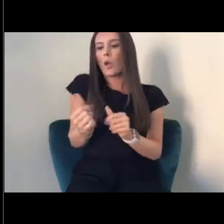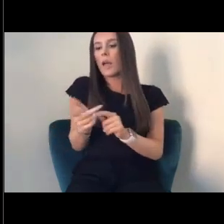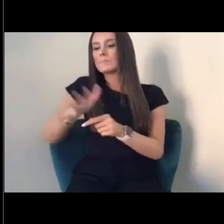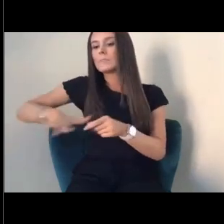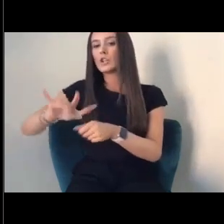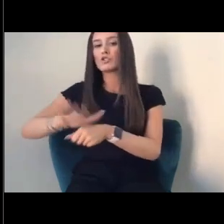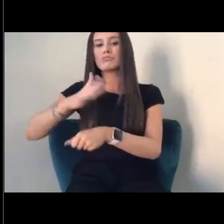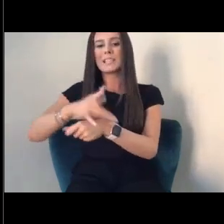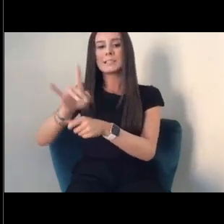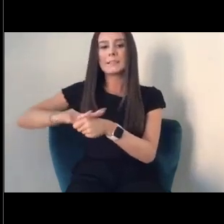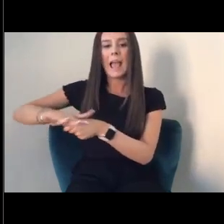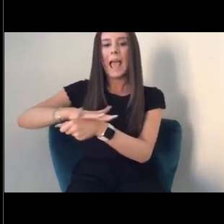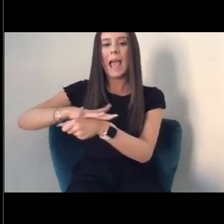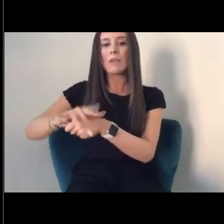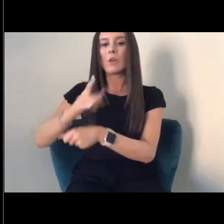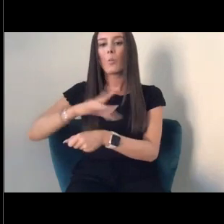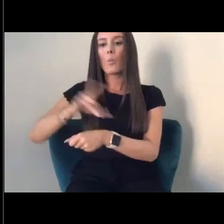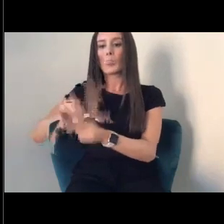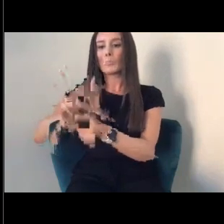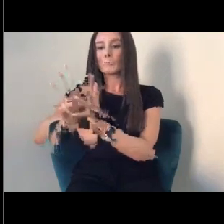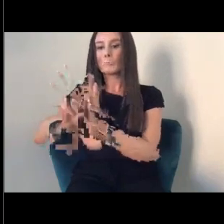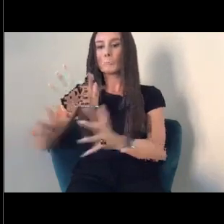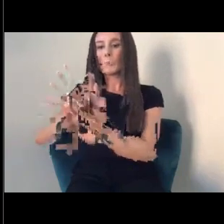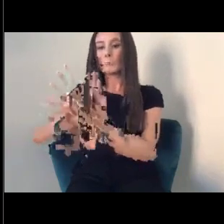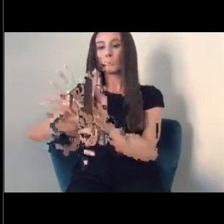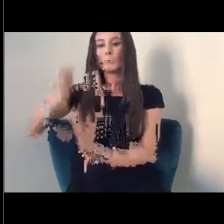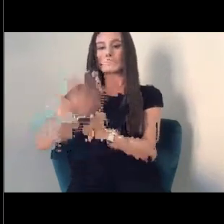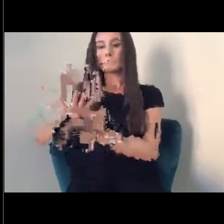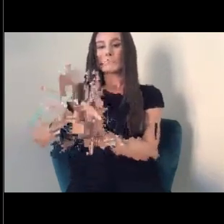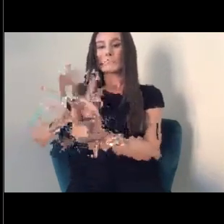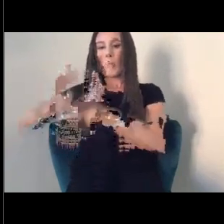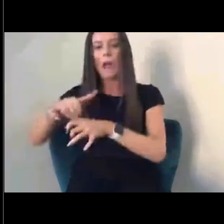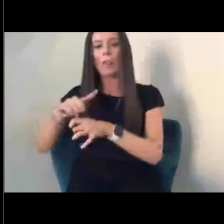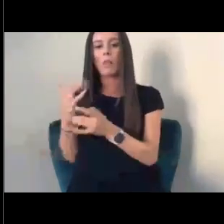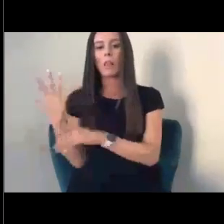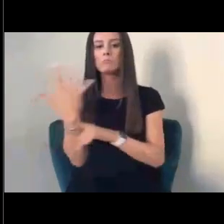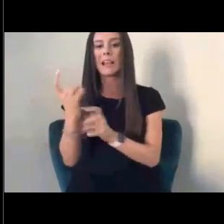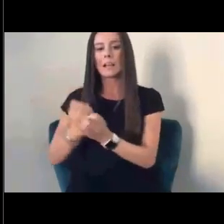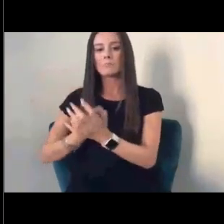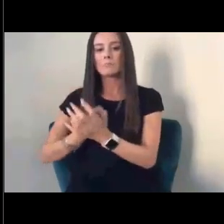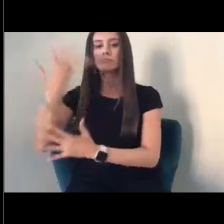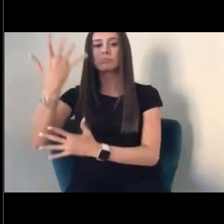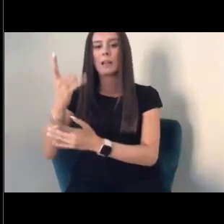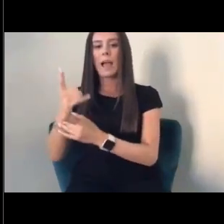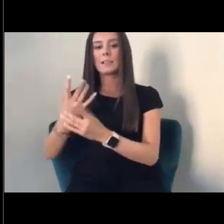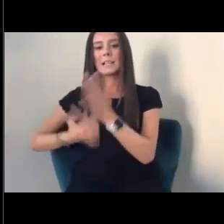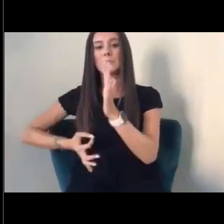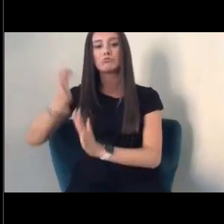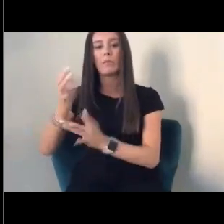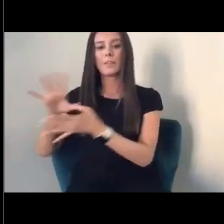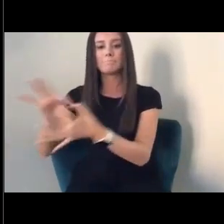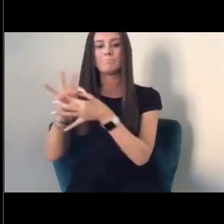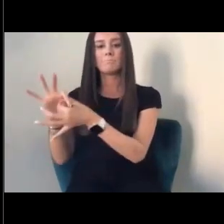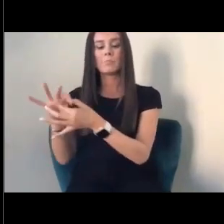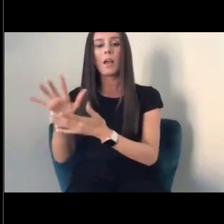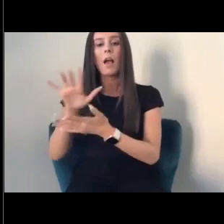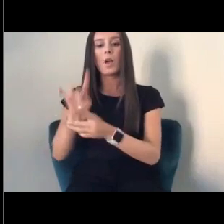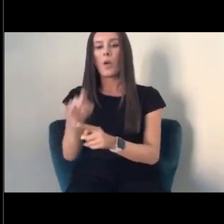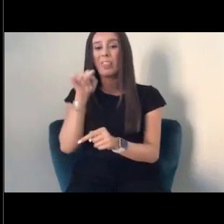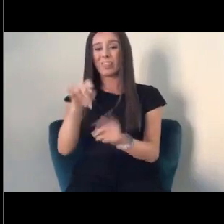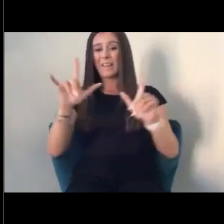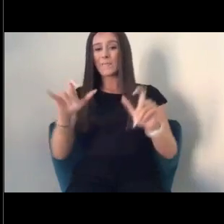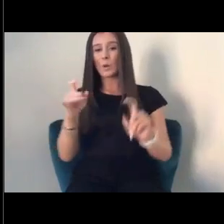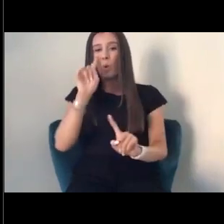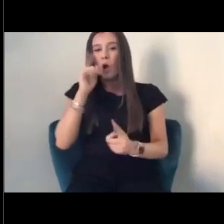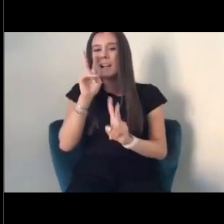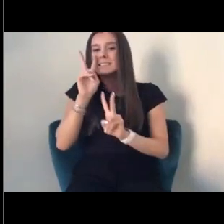amalgamated to improve landscape and ecological connectivity. This is just out of view of this image towards